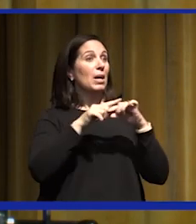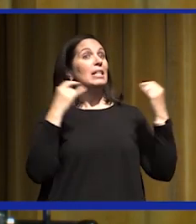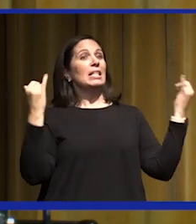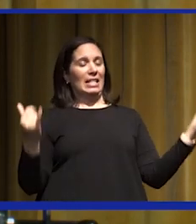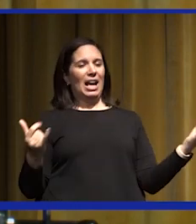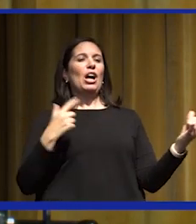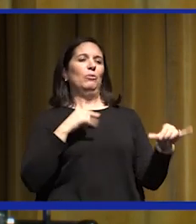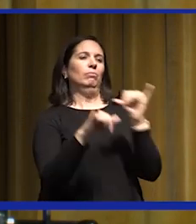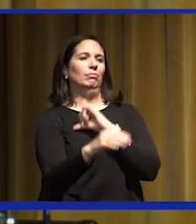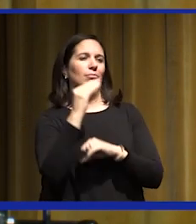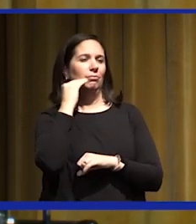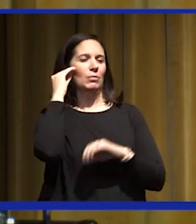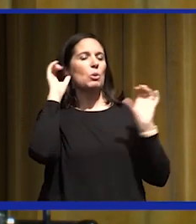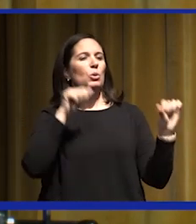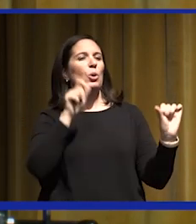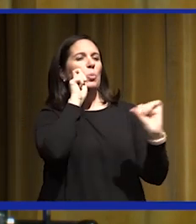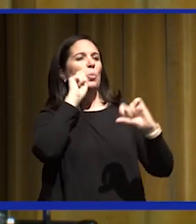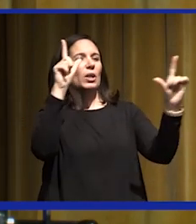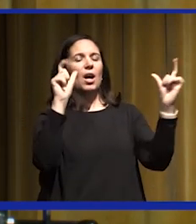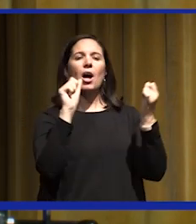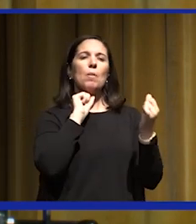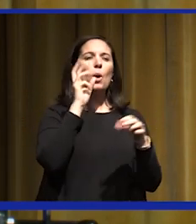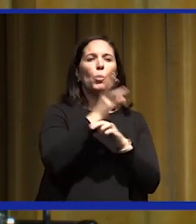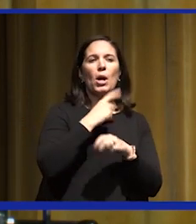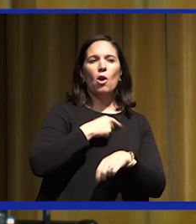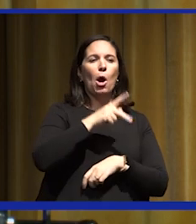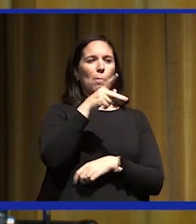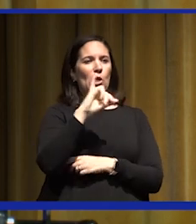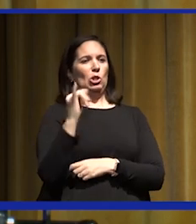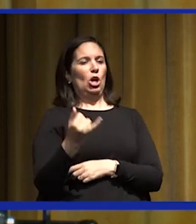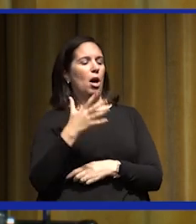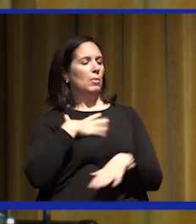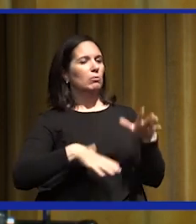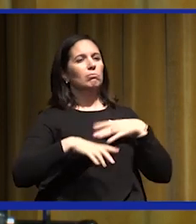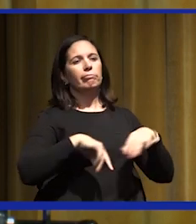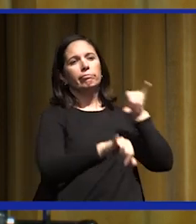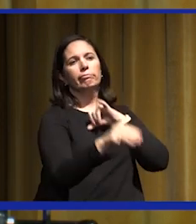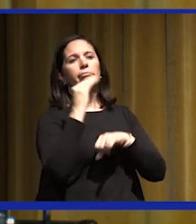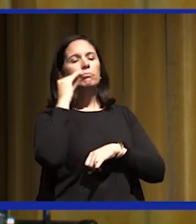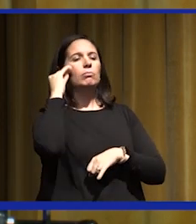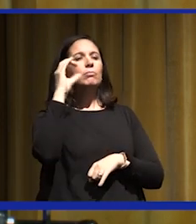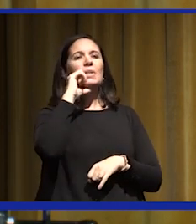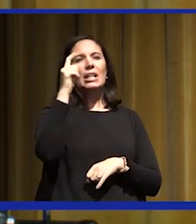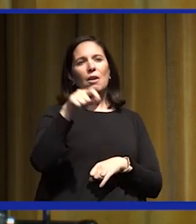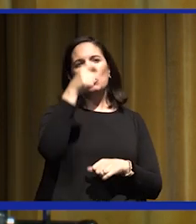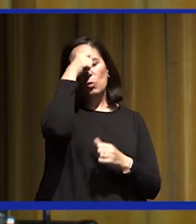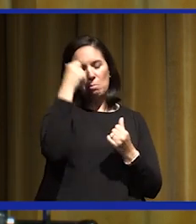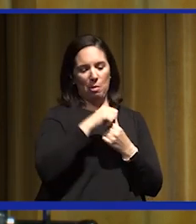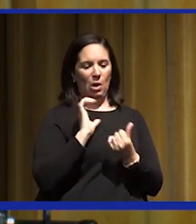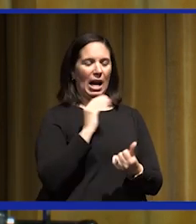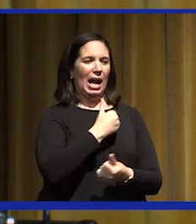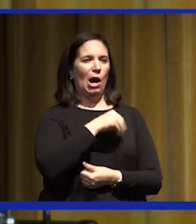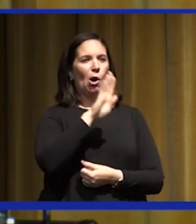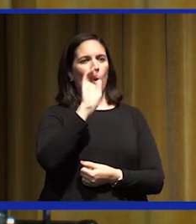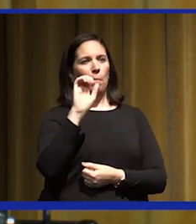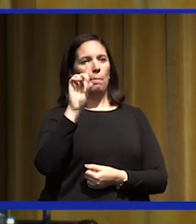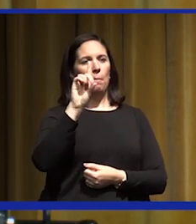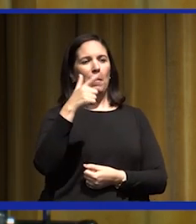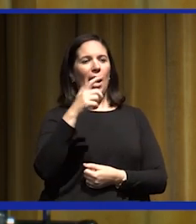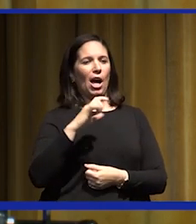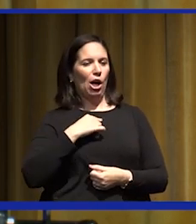commuting to school anymore. Pajamas became the new uniform, and we didn't even have to remember our badges. Life was